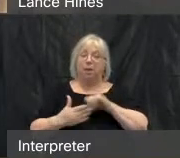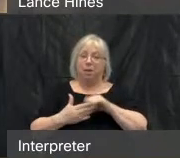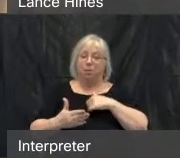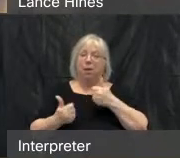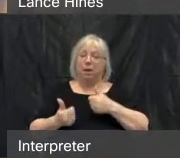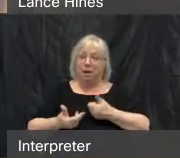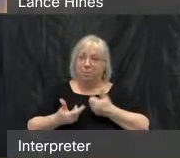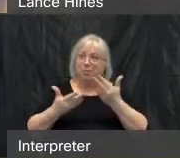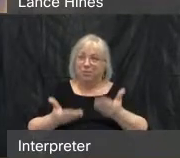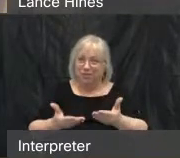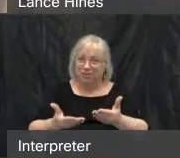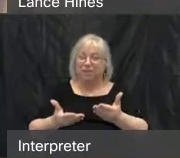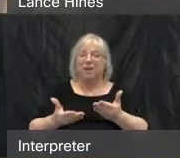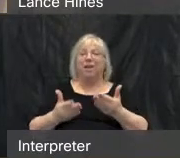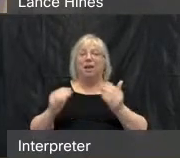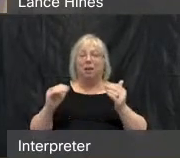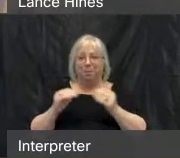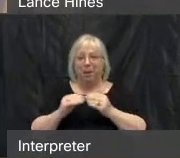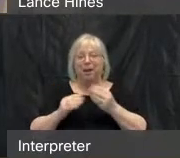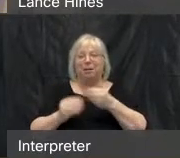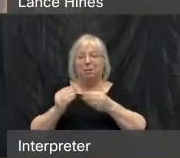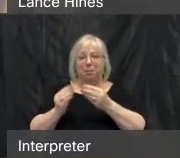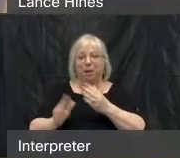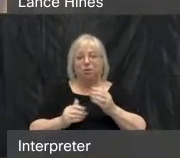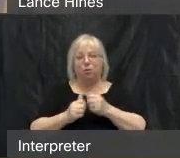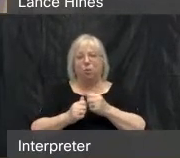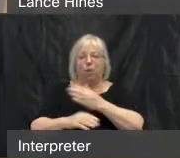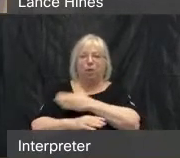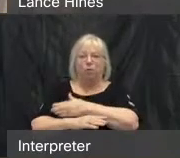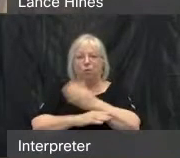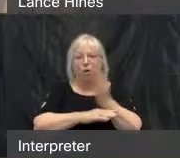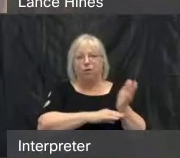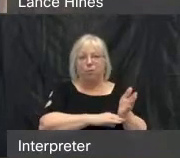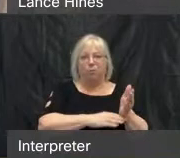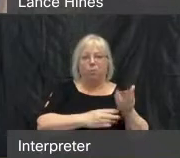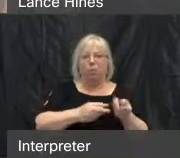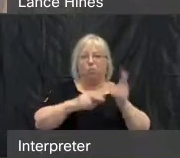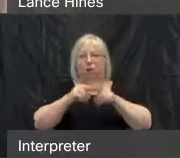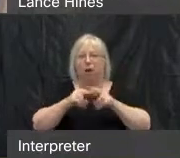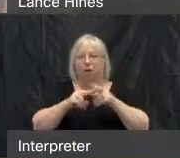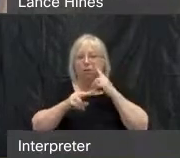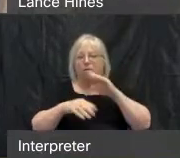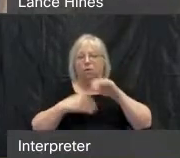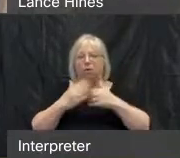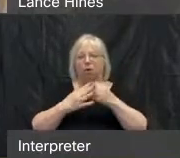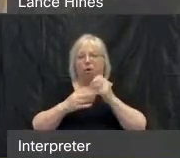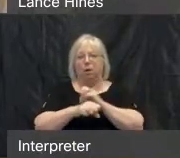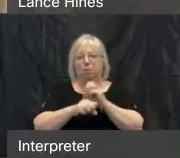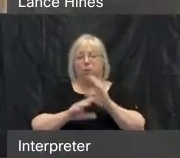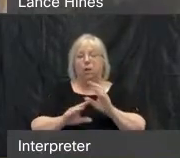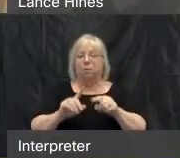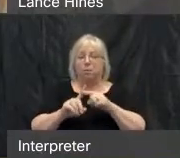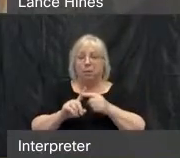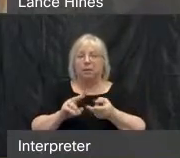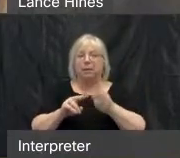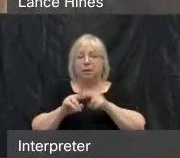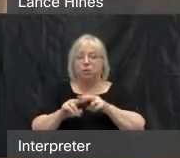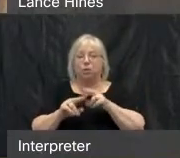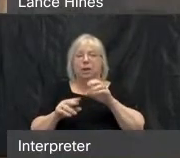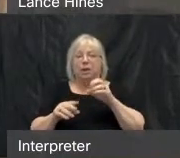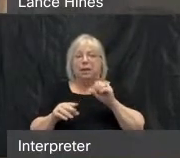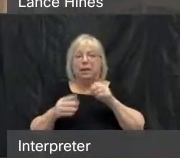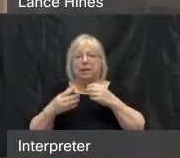balanced budget with across-the-board raises for all employees, as well as continuing step and grade increases for